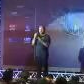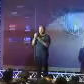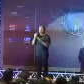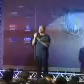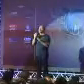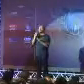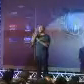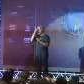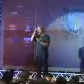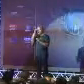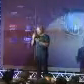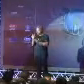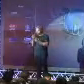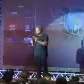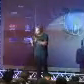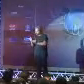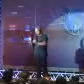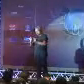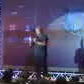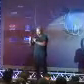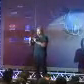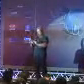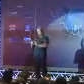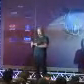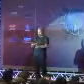Microsoft has 70,000 employees.